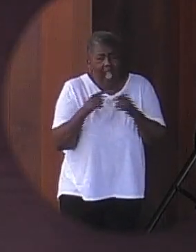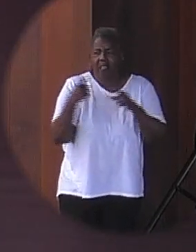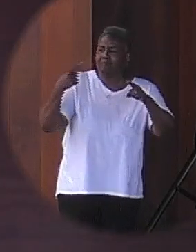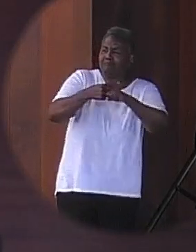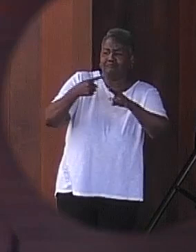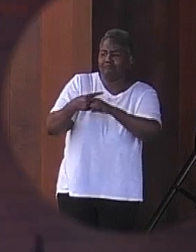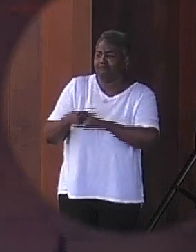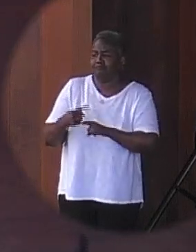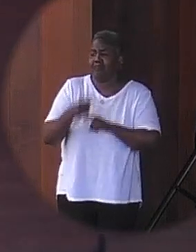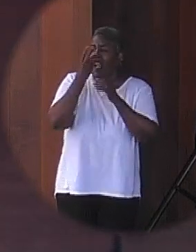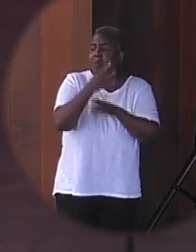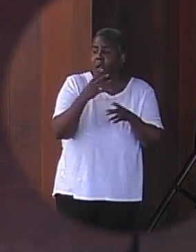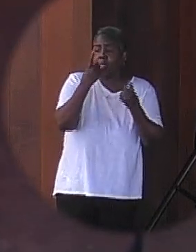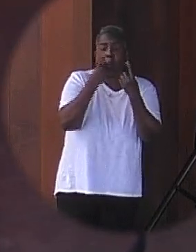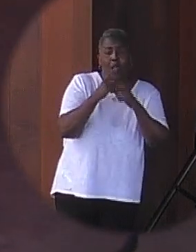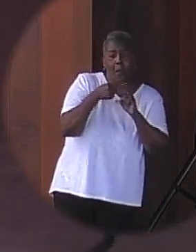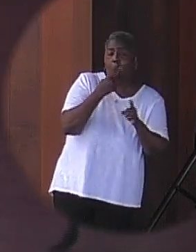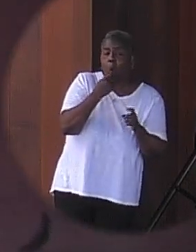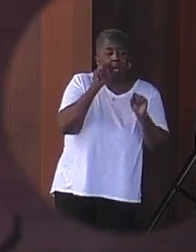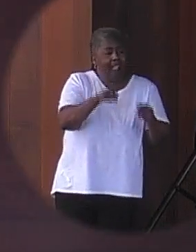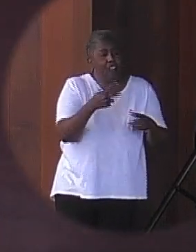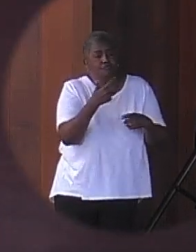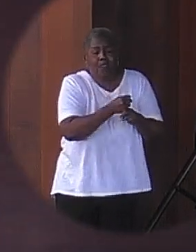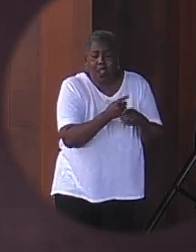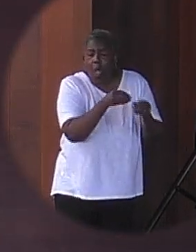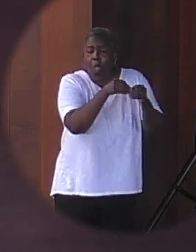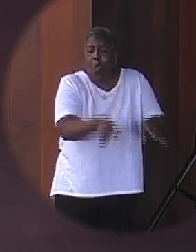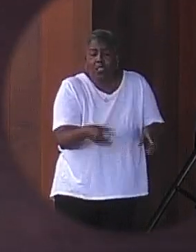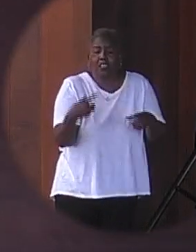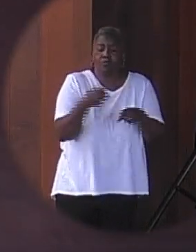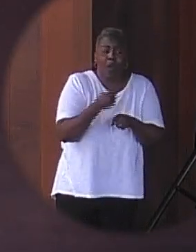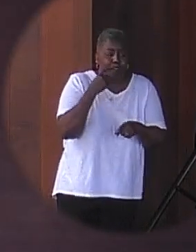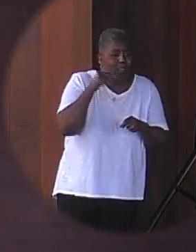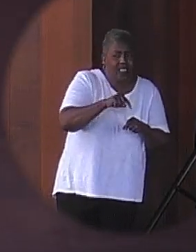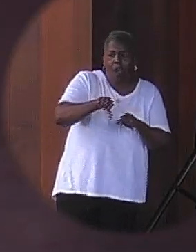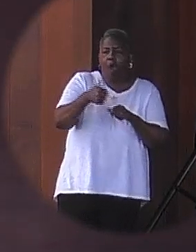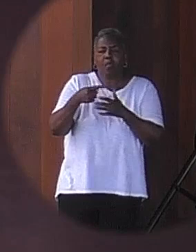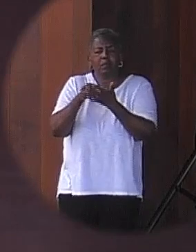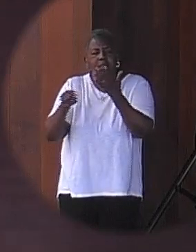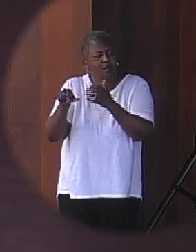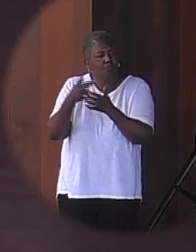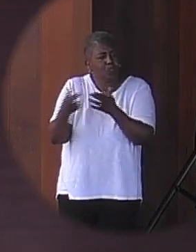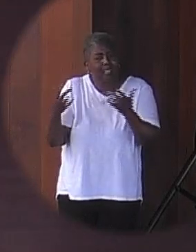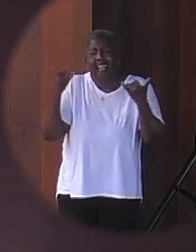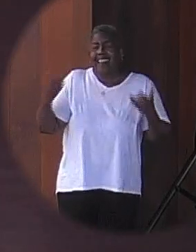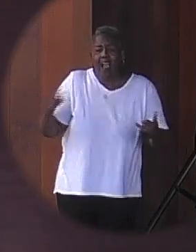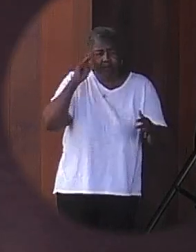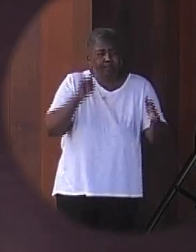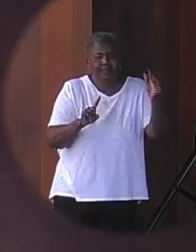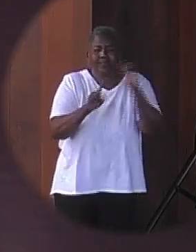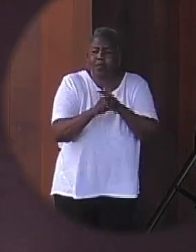conflicting data and the question of who to trust and the loss of trust in our other sources, it now has been raised,